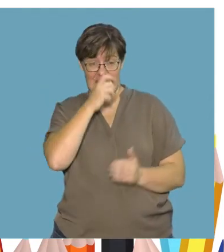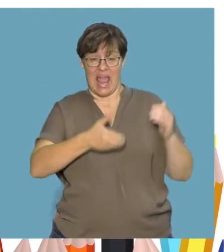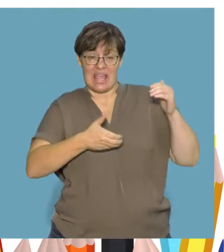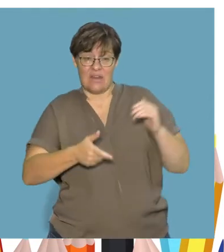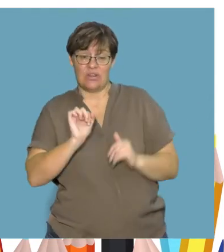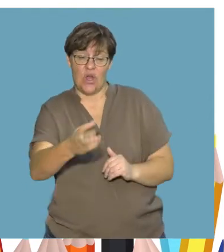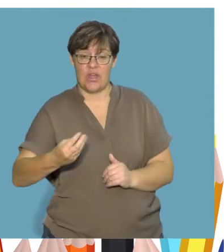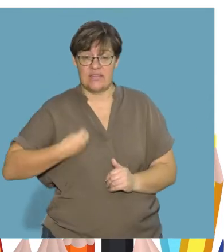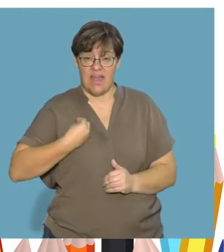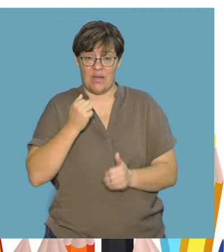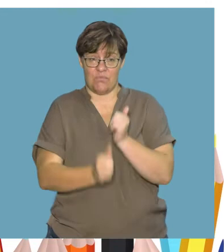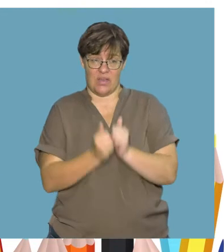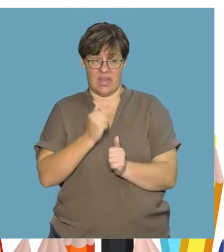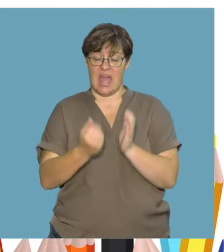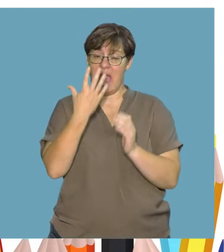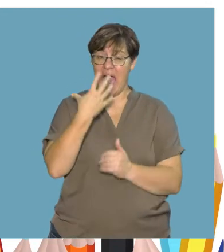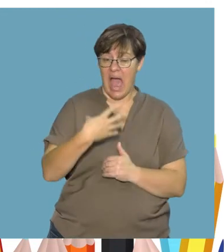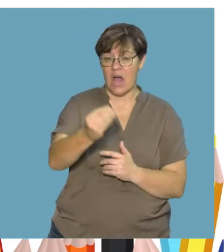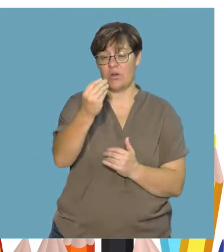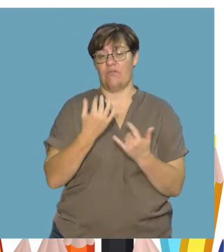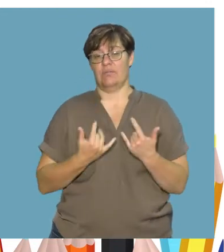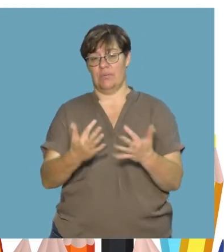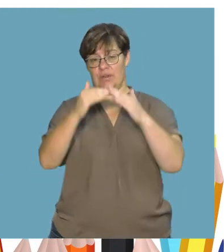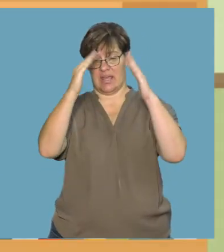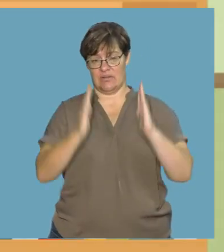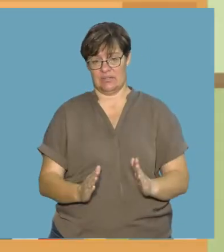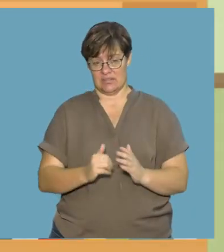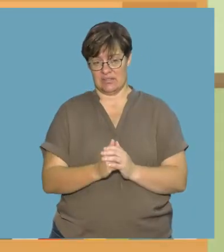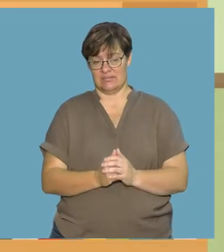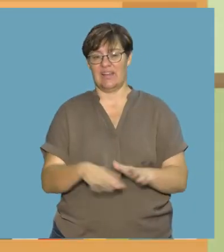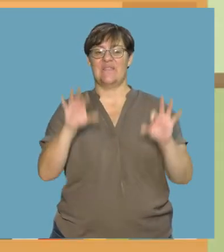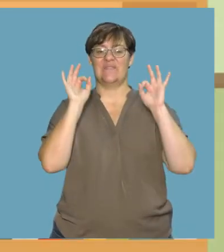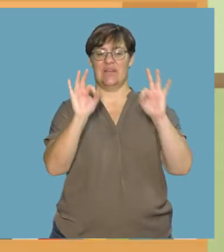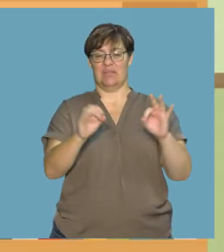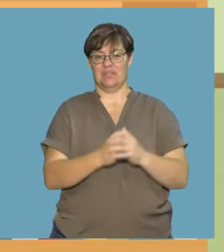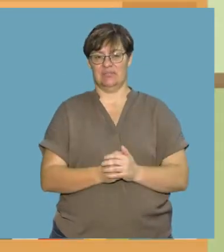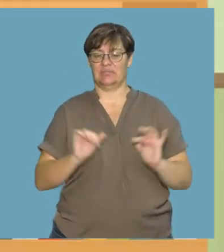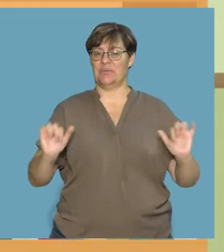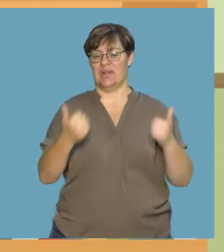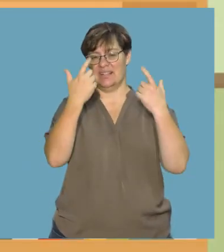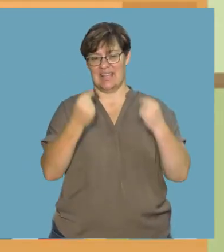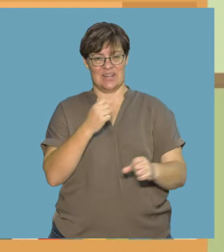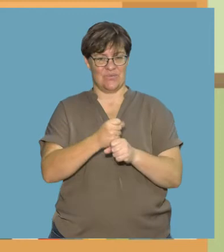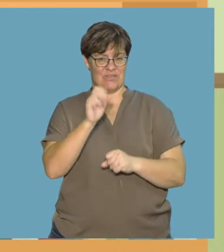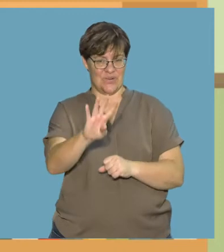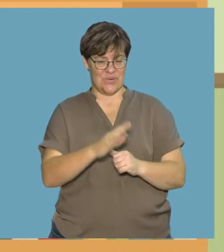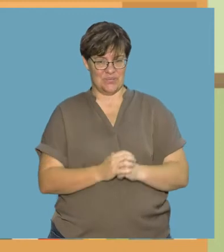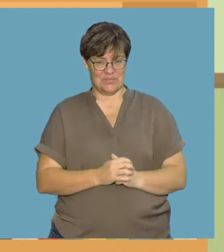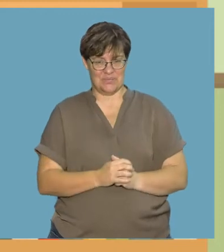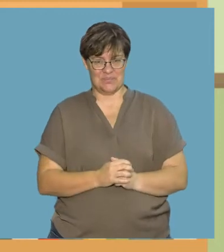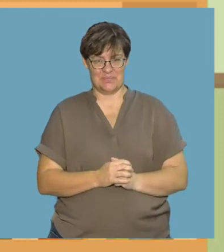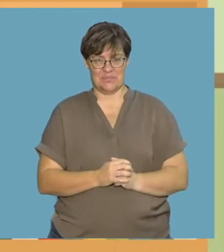her young brother out of the burning house. Fabulous! Well done, grade 4s.